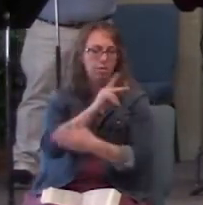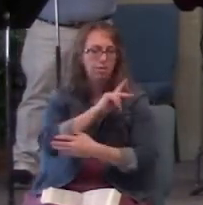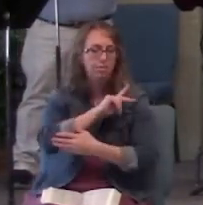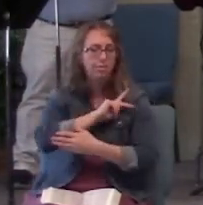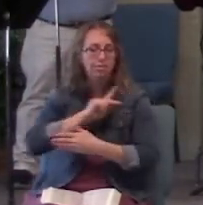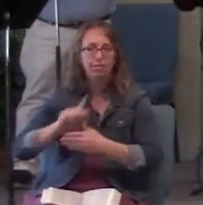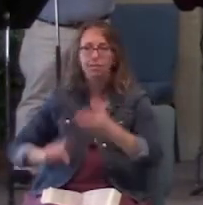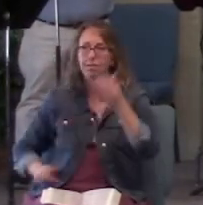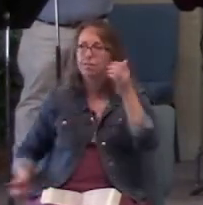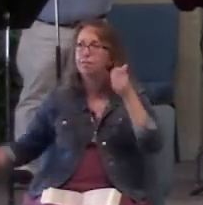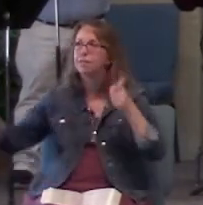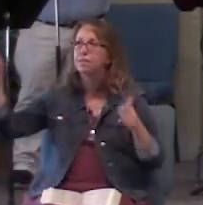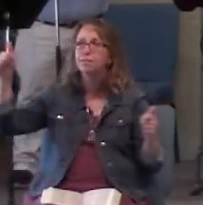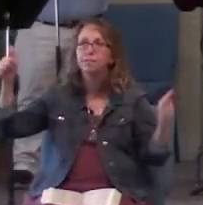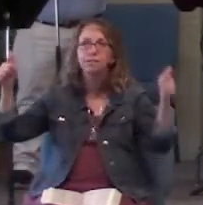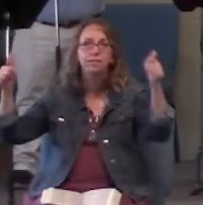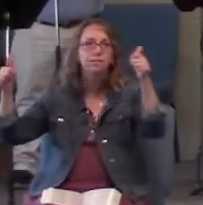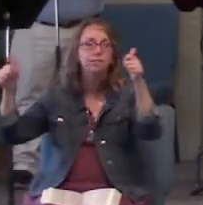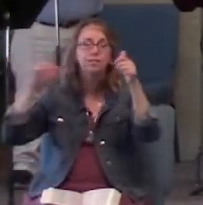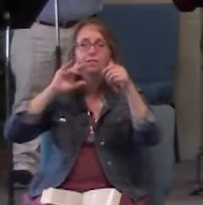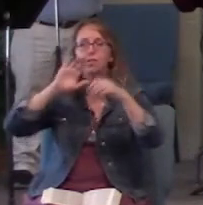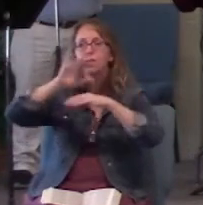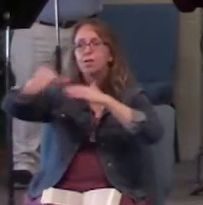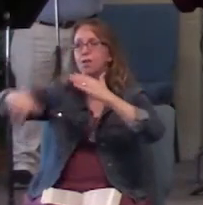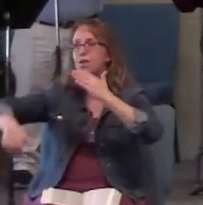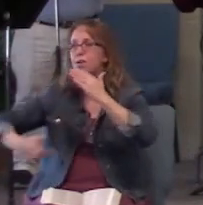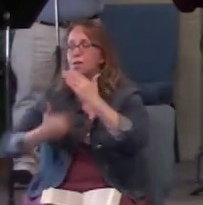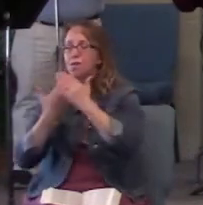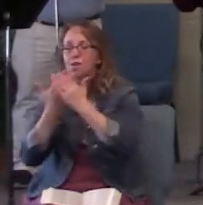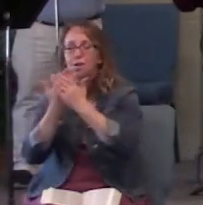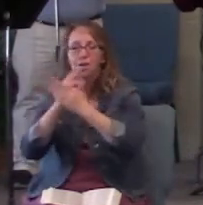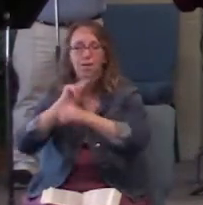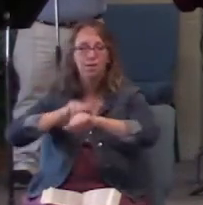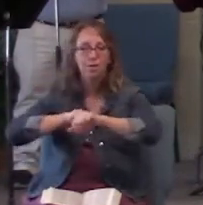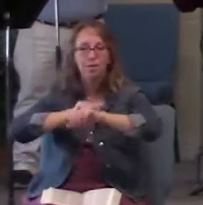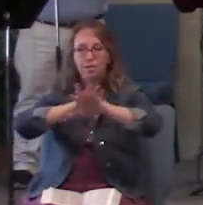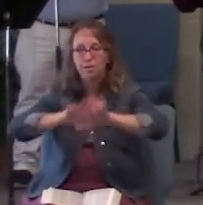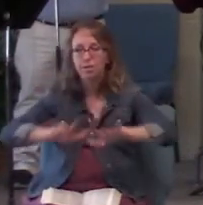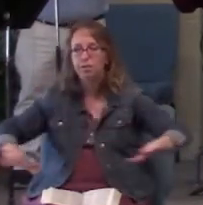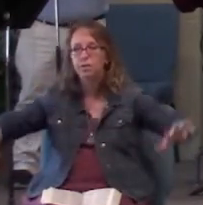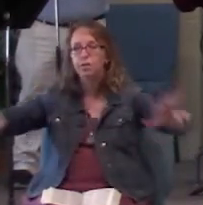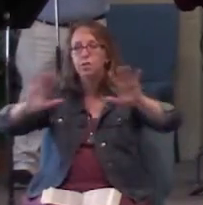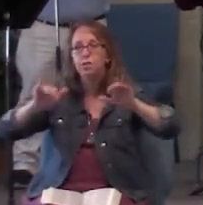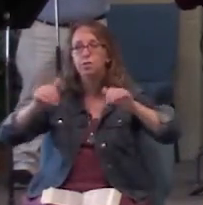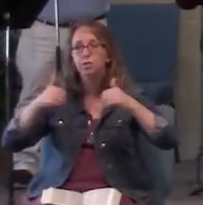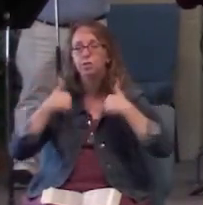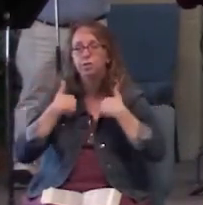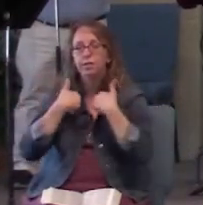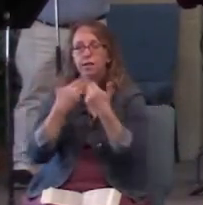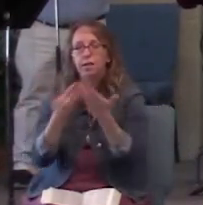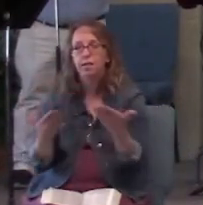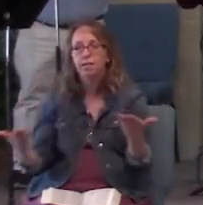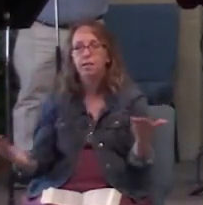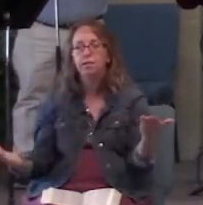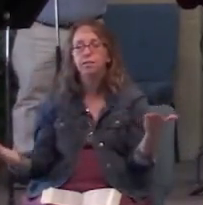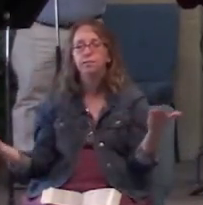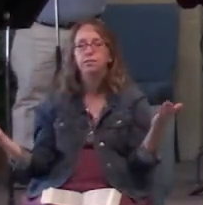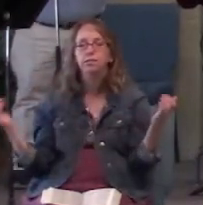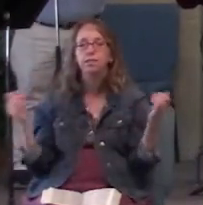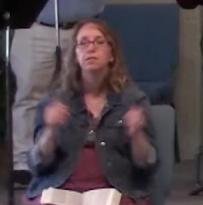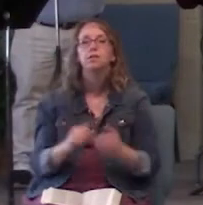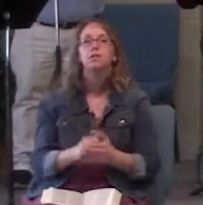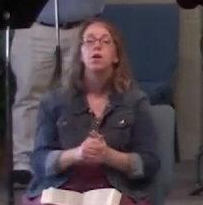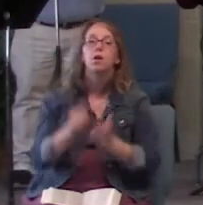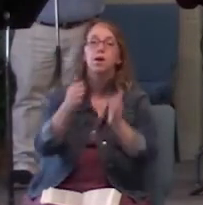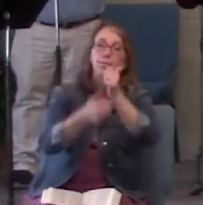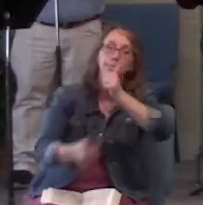kings, above all nature and all created things,